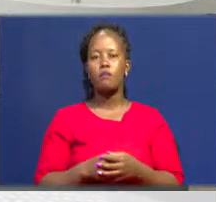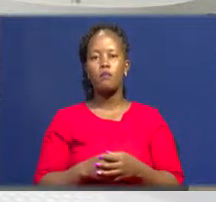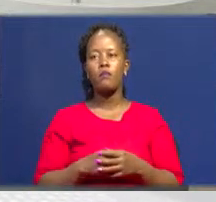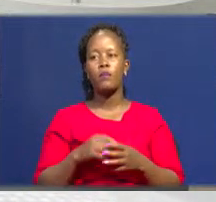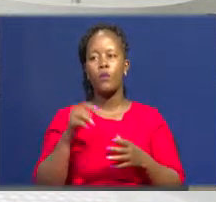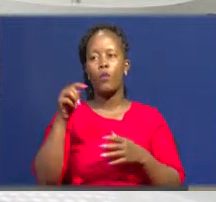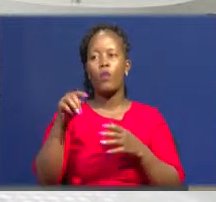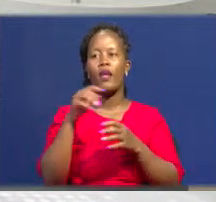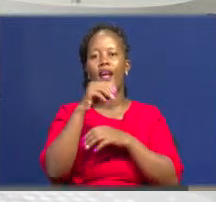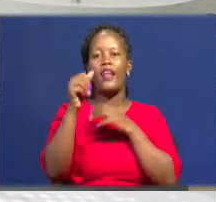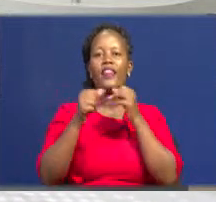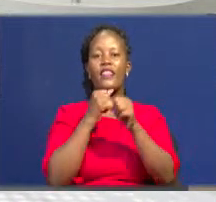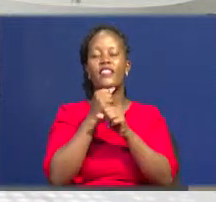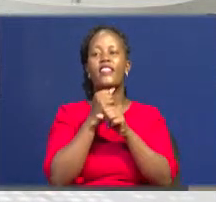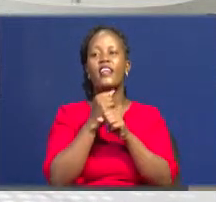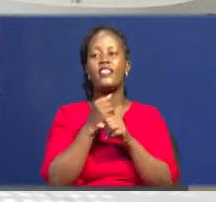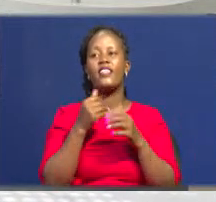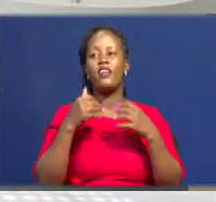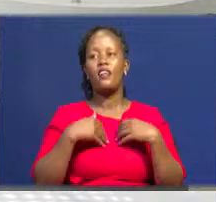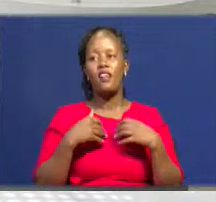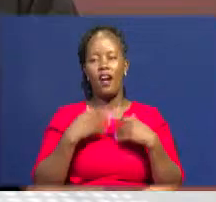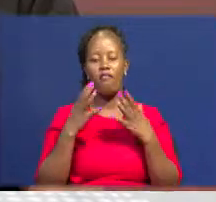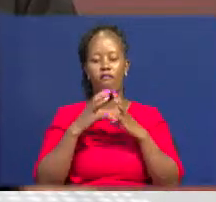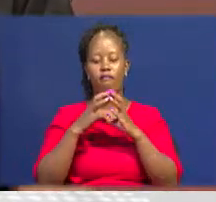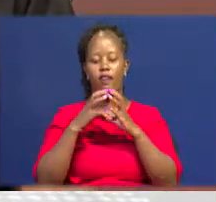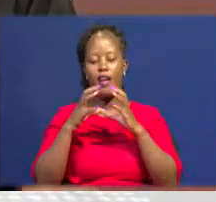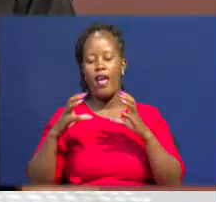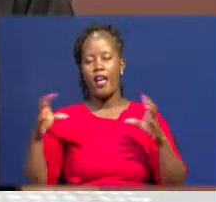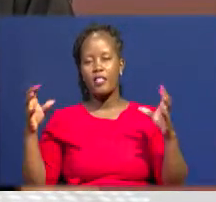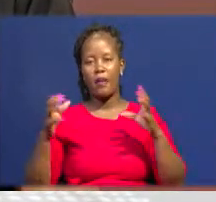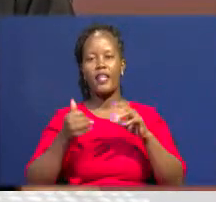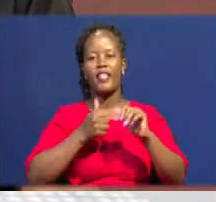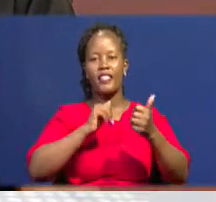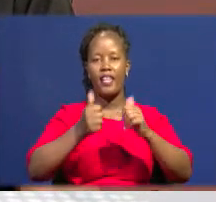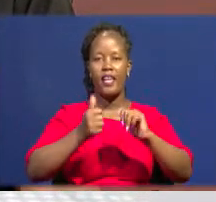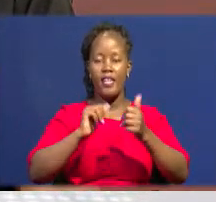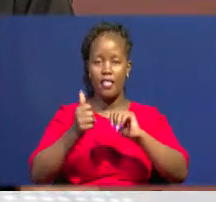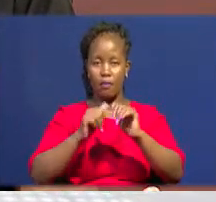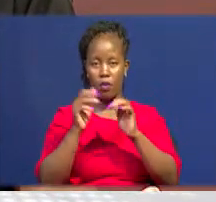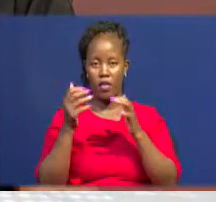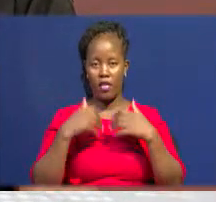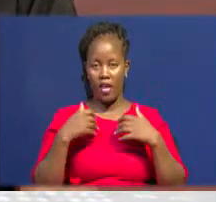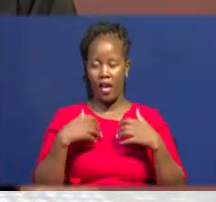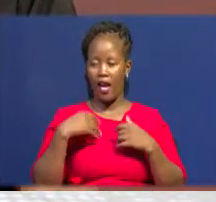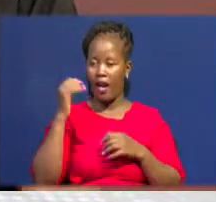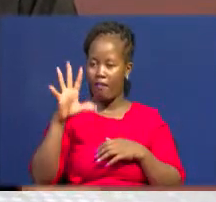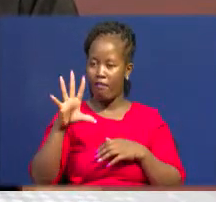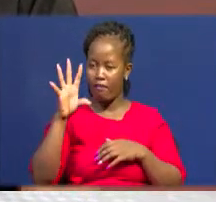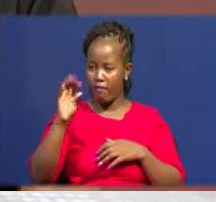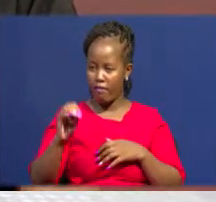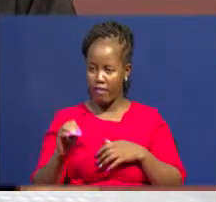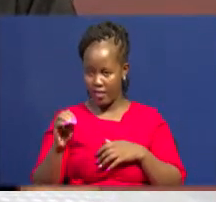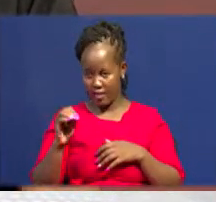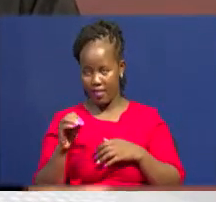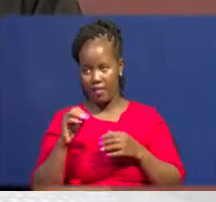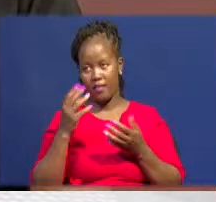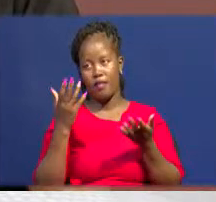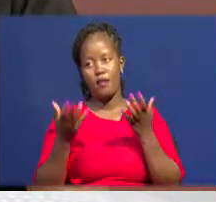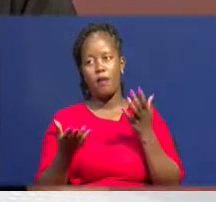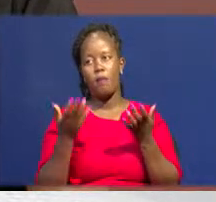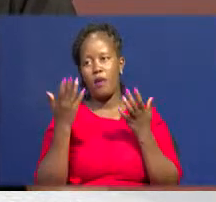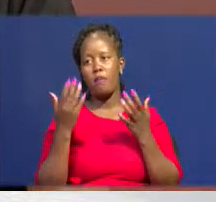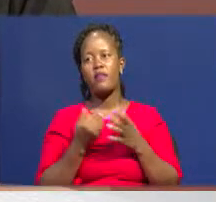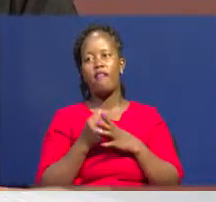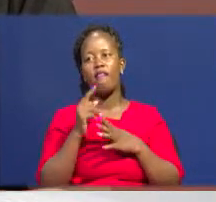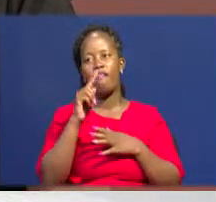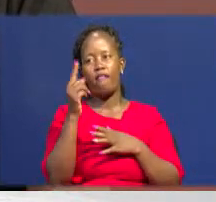this year we have 15, so we have expanded the spots. the sports offering. So maybe just allow me